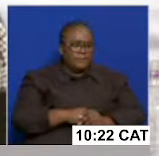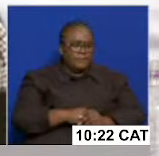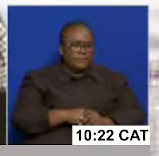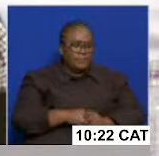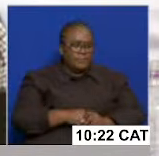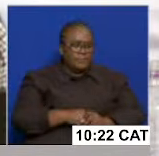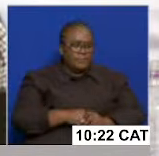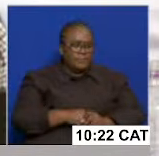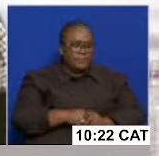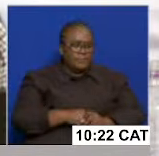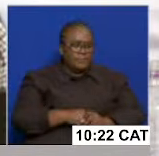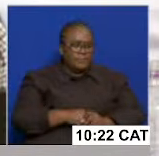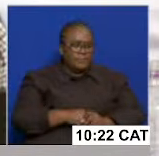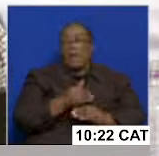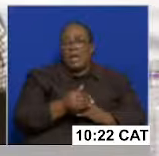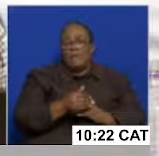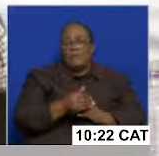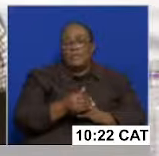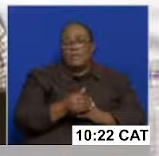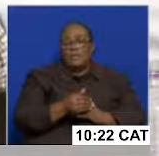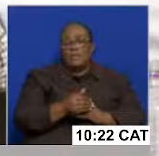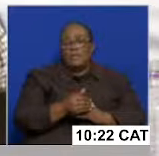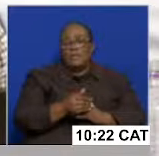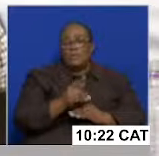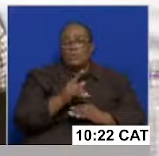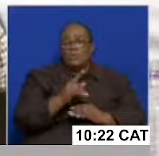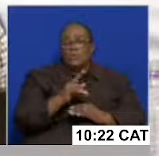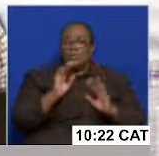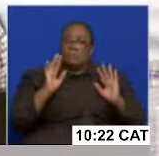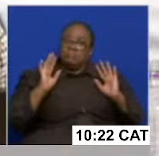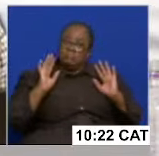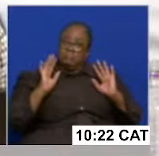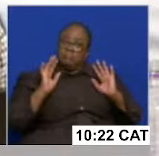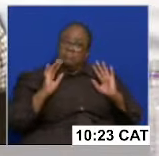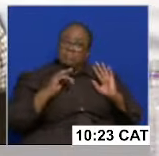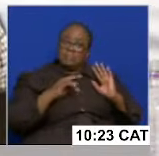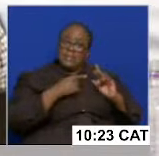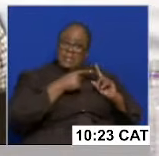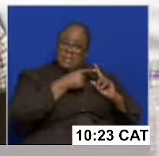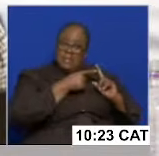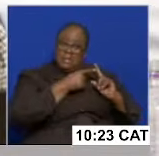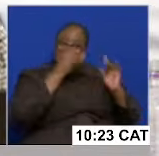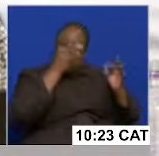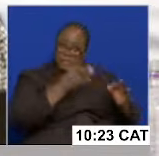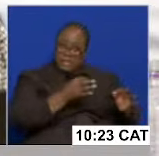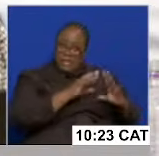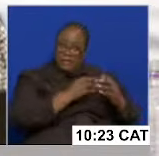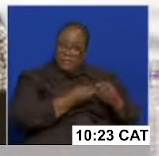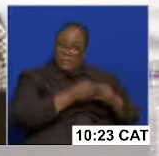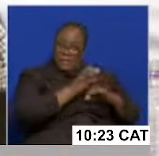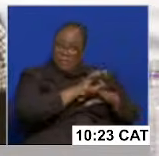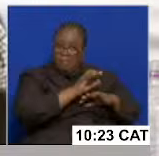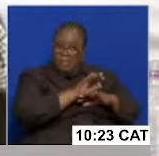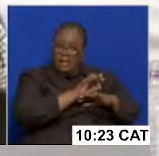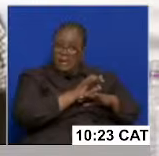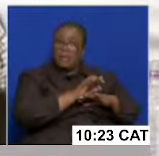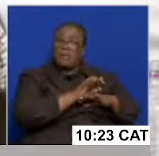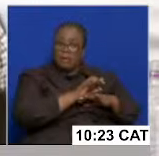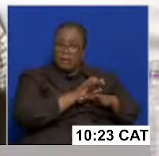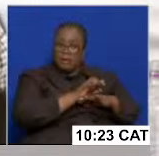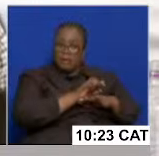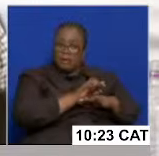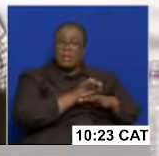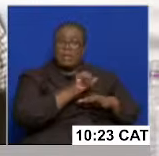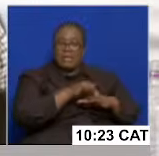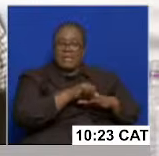the practical steps, you left those to Mr. Mkwanazi? Mr. Mkwanazi and his people. Yes. Thank